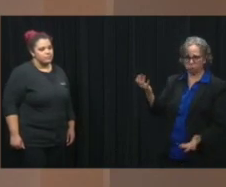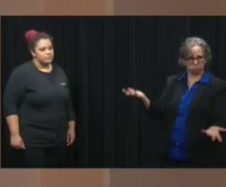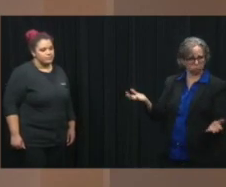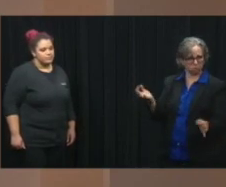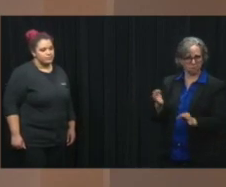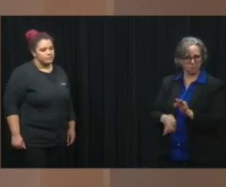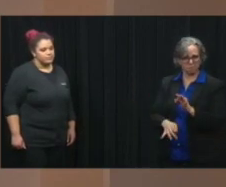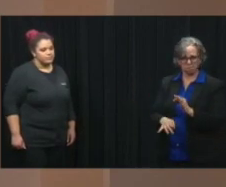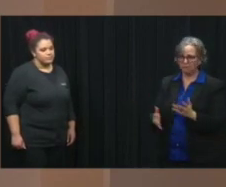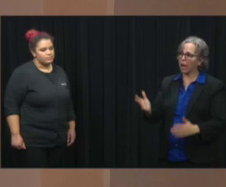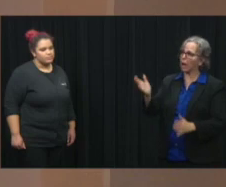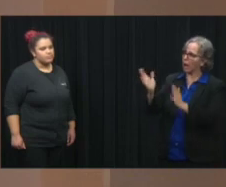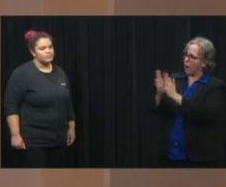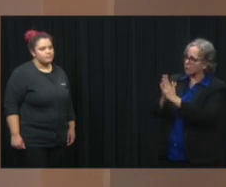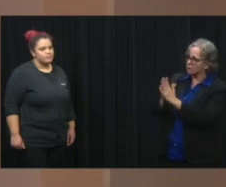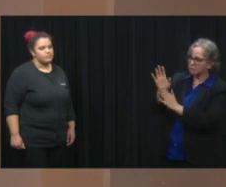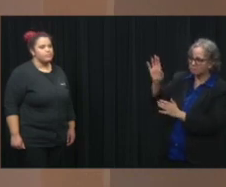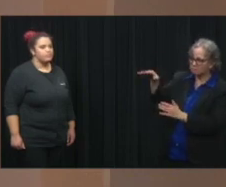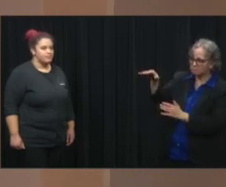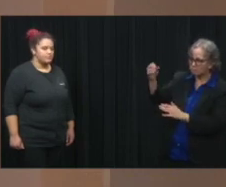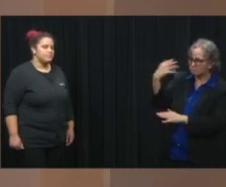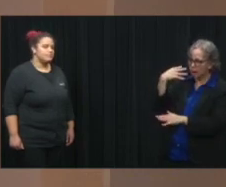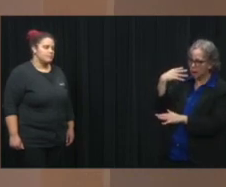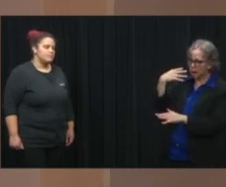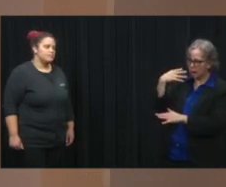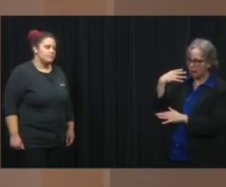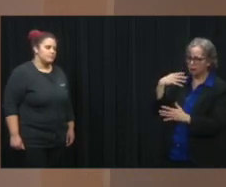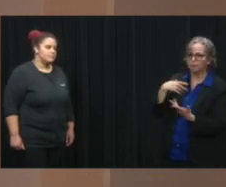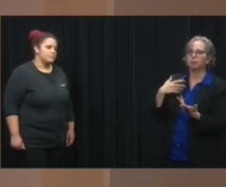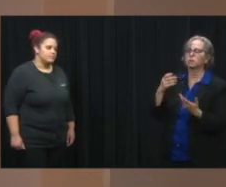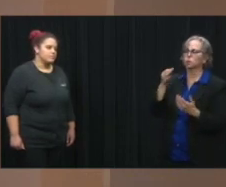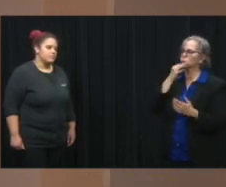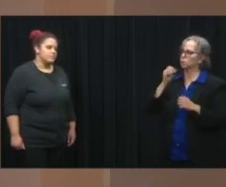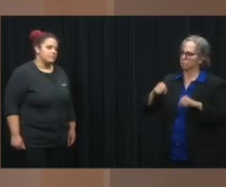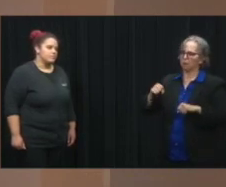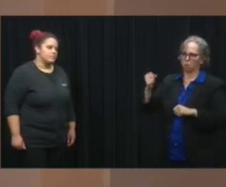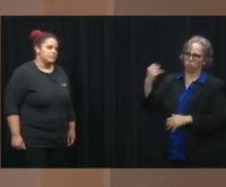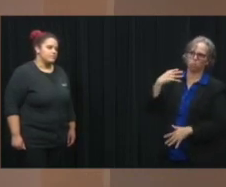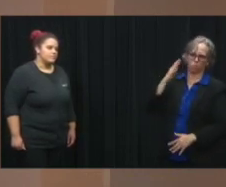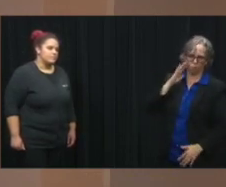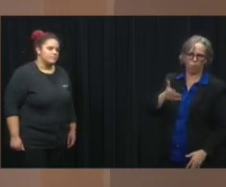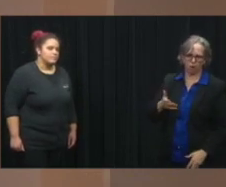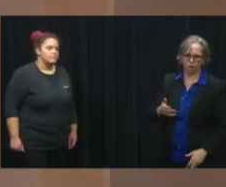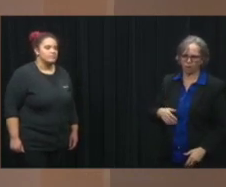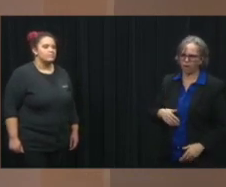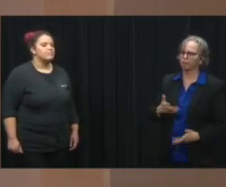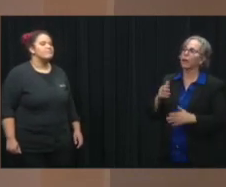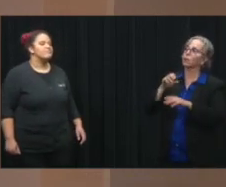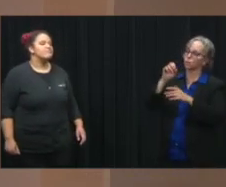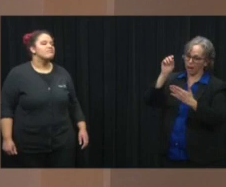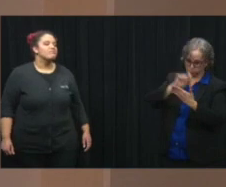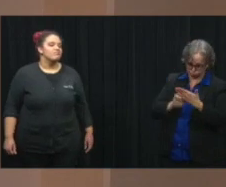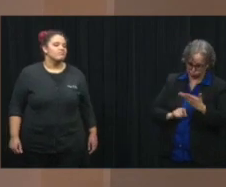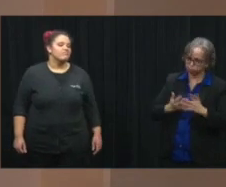it and get it out to you as soon as possible so you can cast your ballot. Thank you.